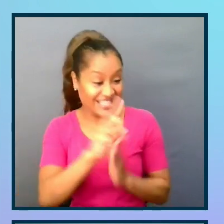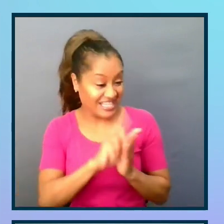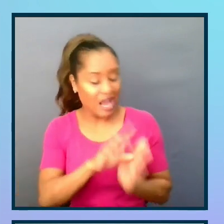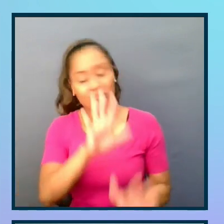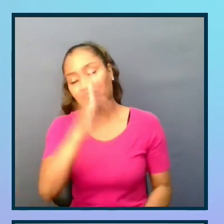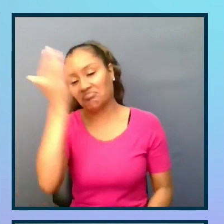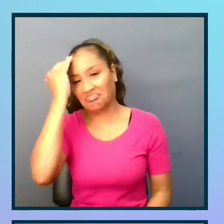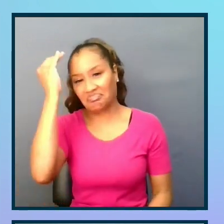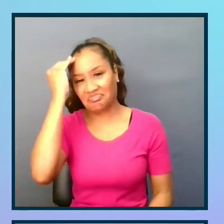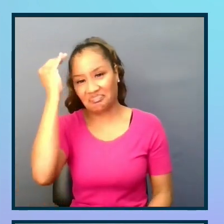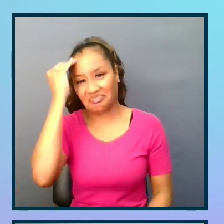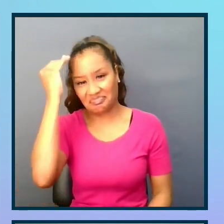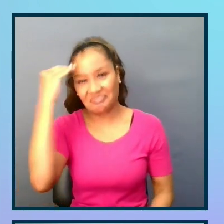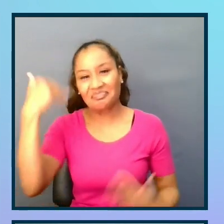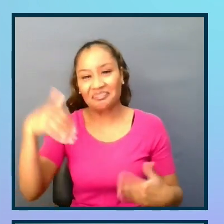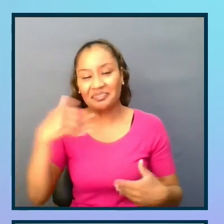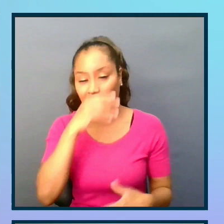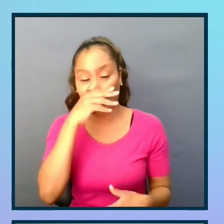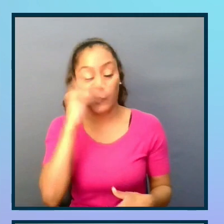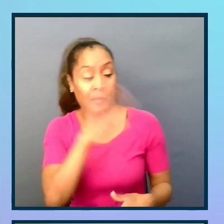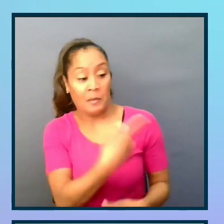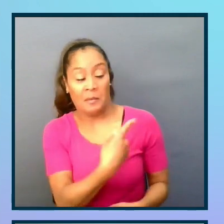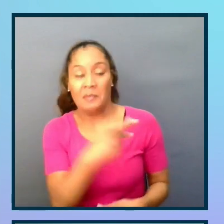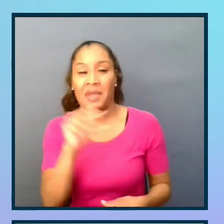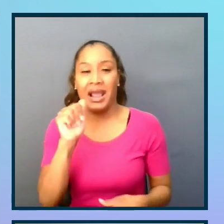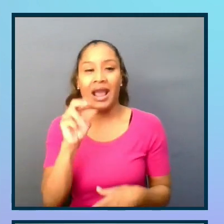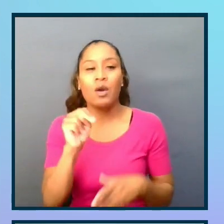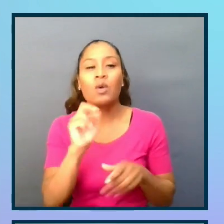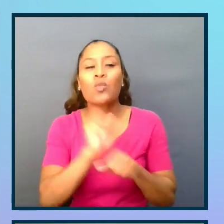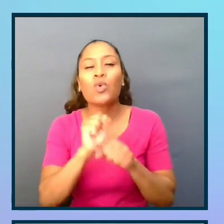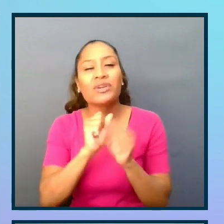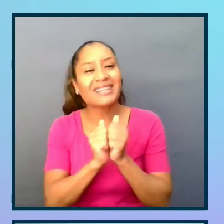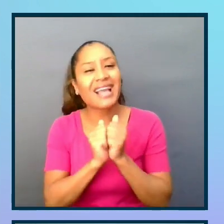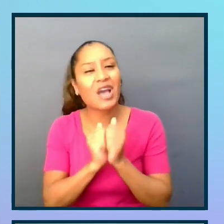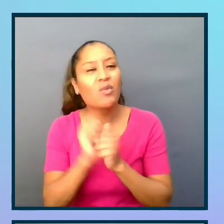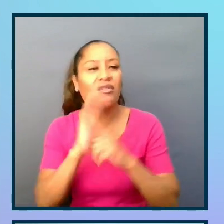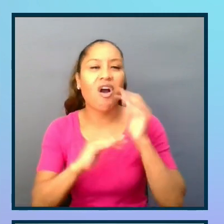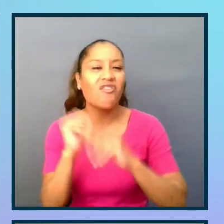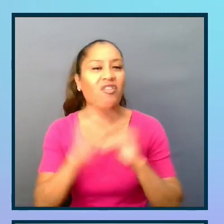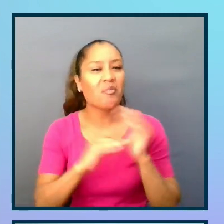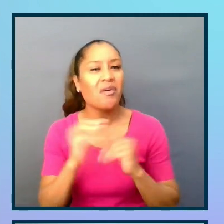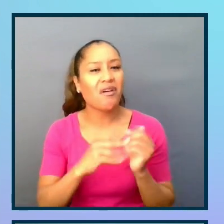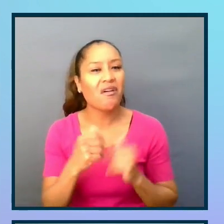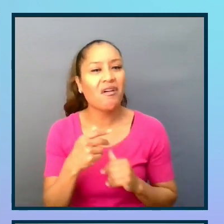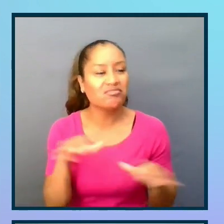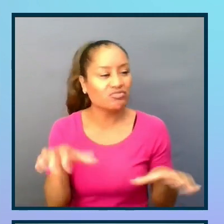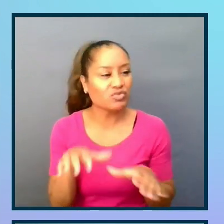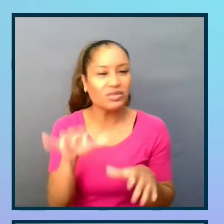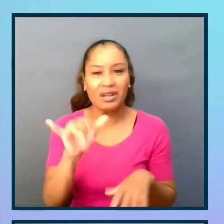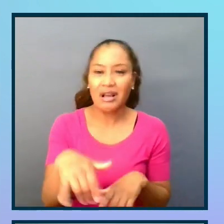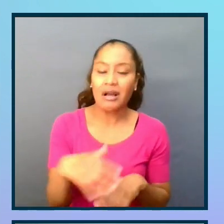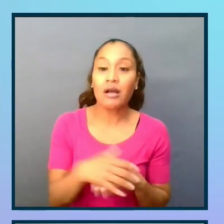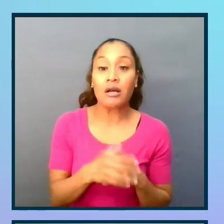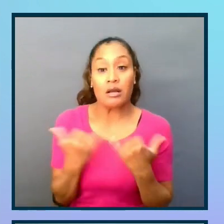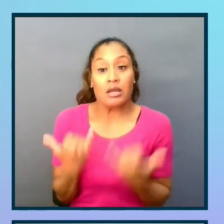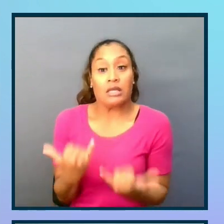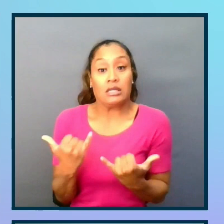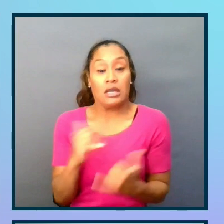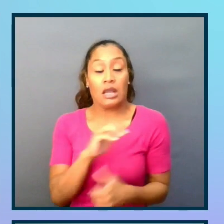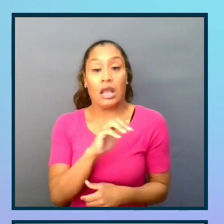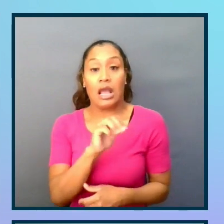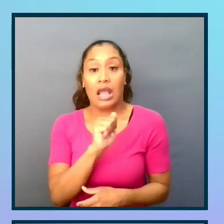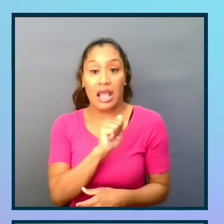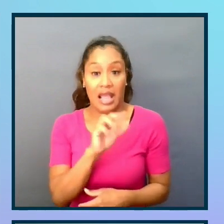with. Aaron and I have been working together a lot, so something we're comfortable doing. And so at this point, after Aaron's given